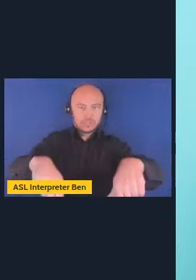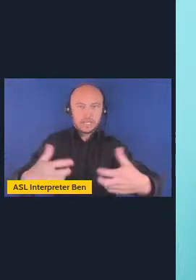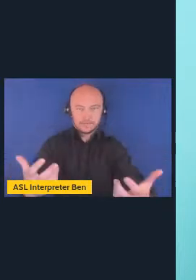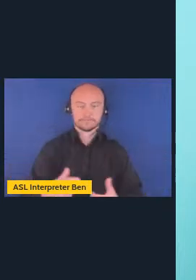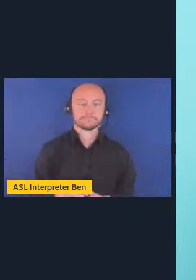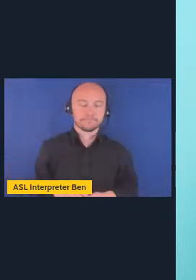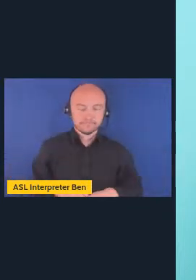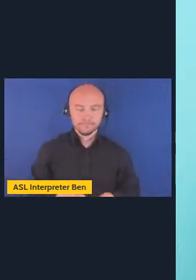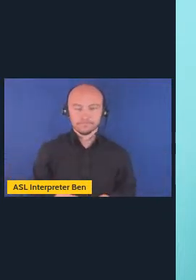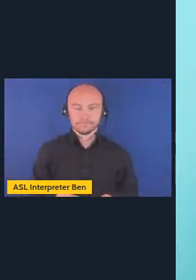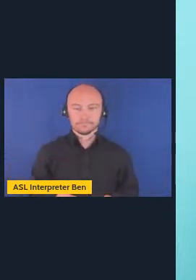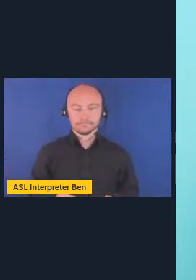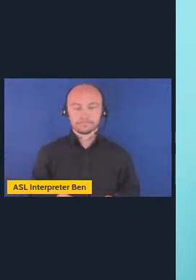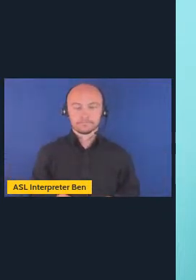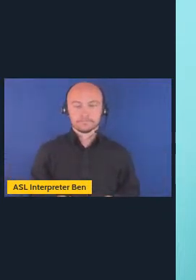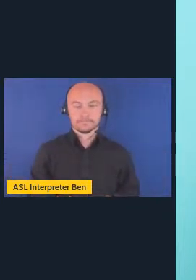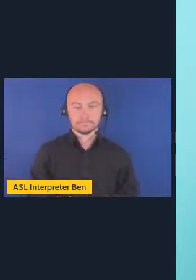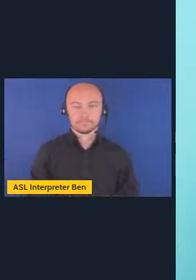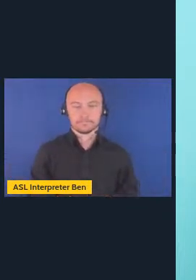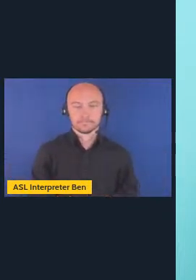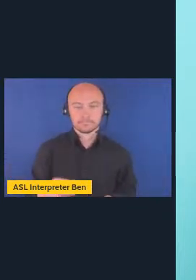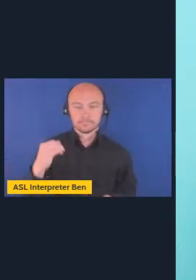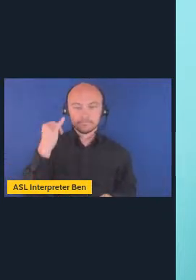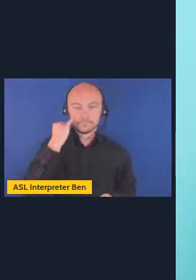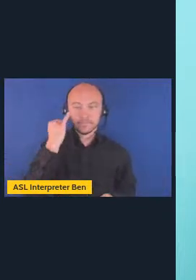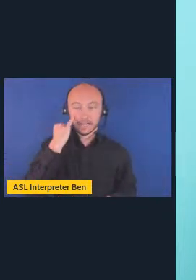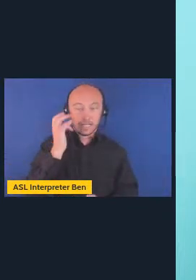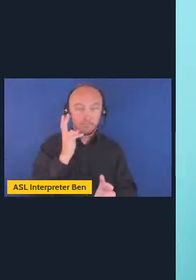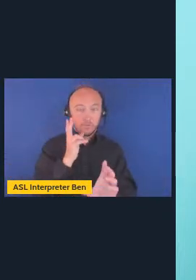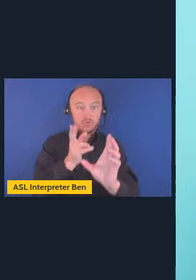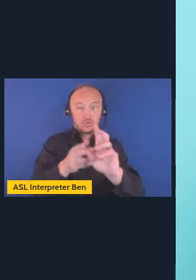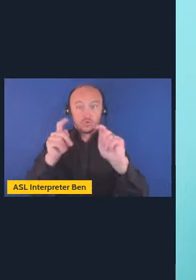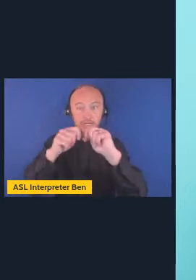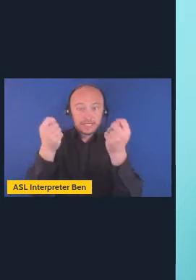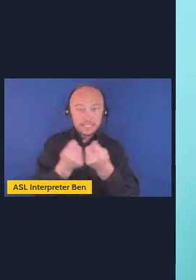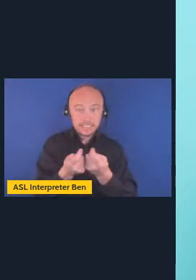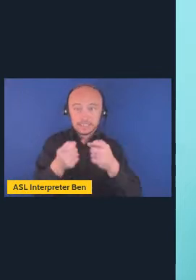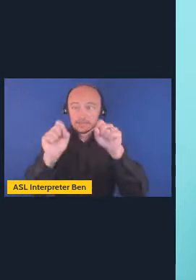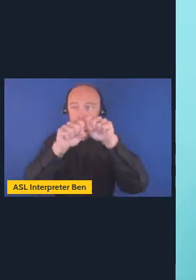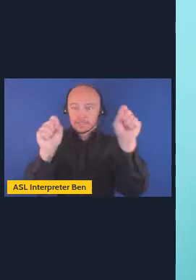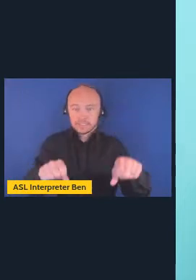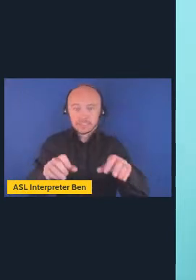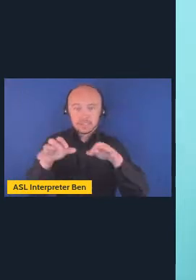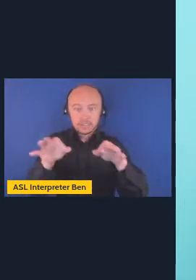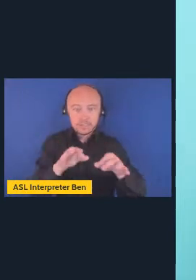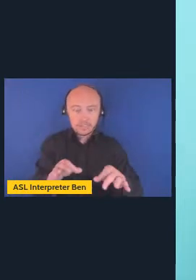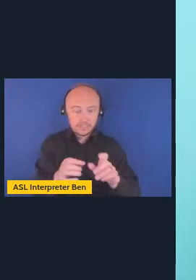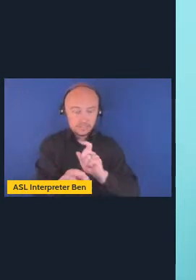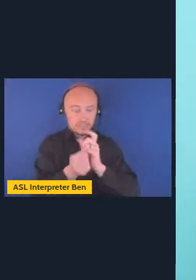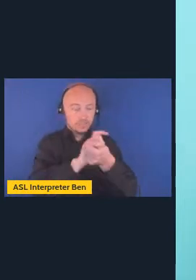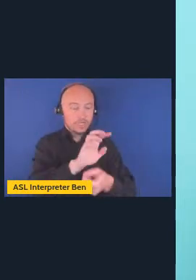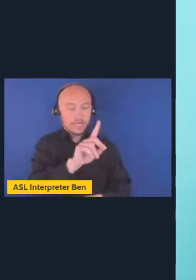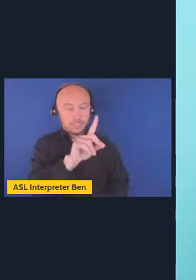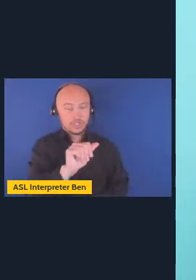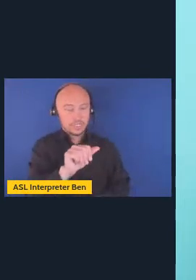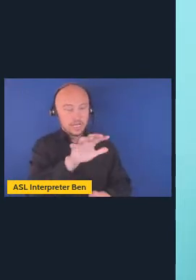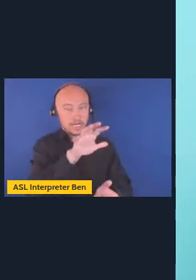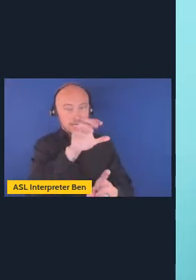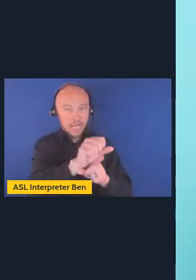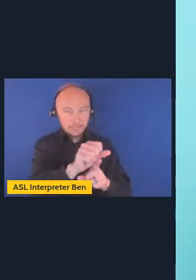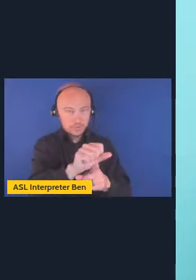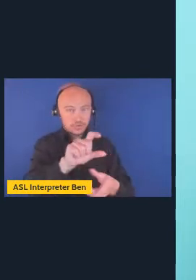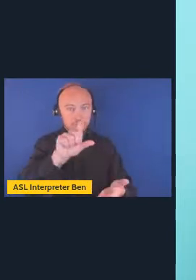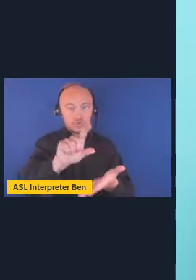work with. If you imagine you were to join a team and the system was described as using change data capture to publish